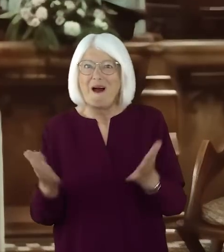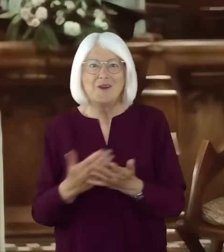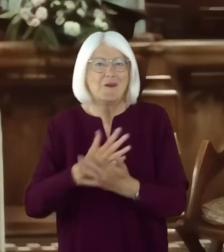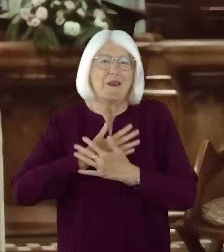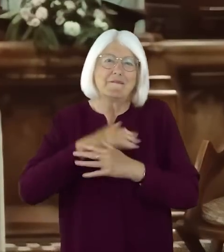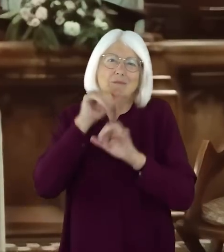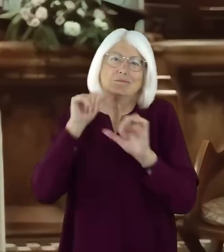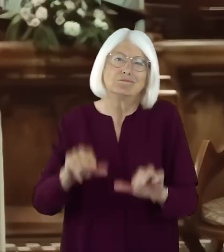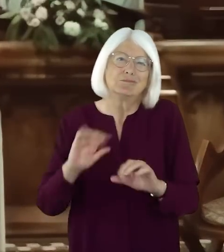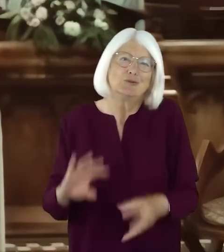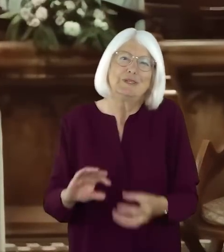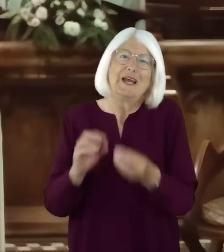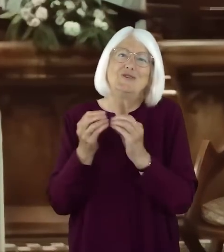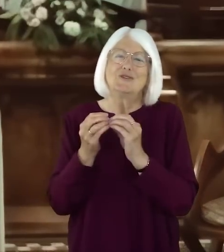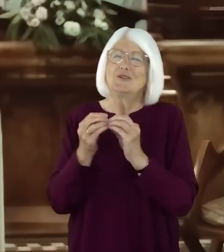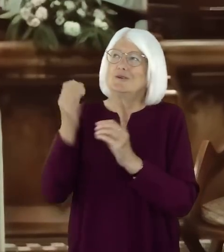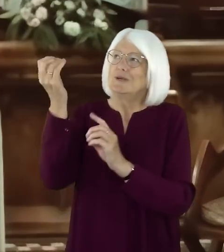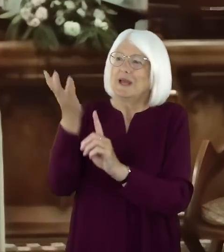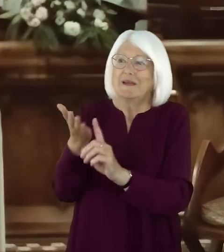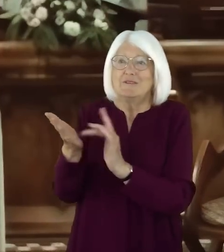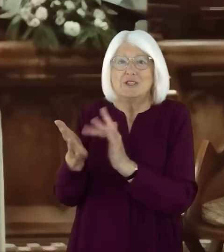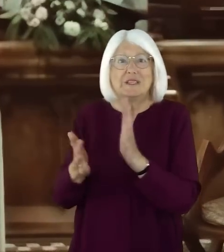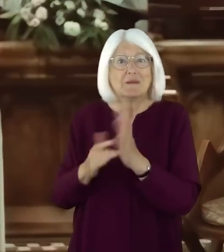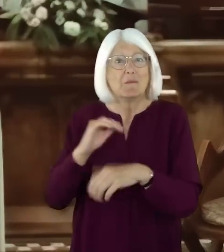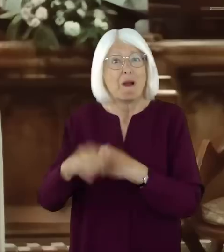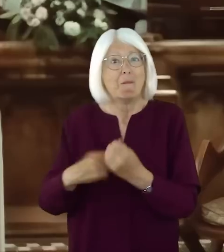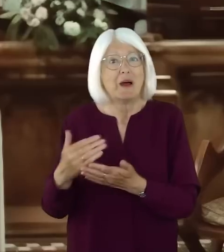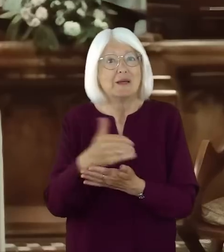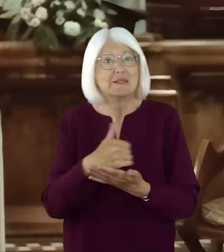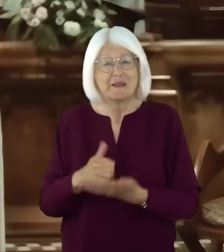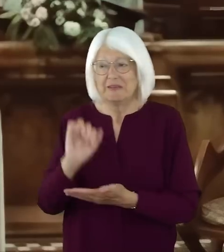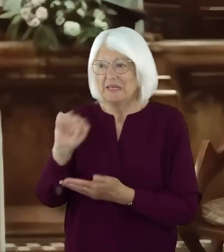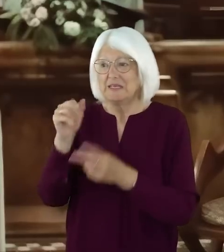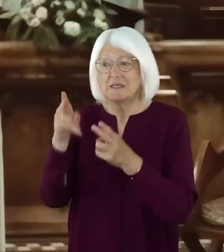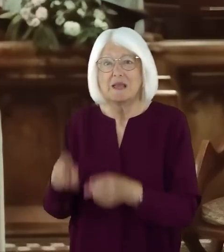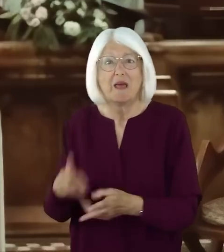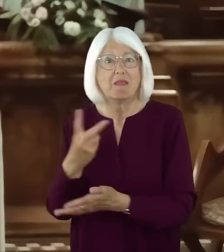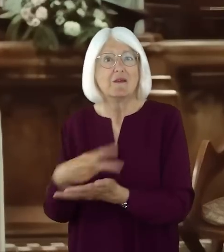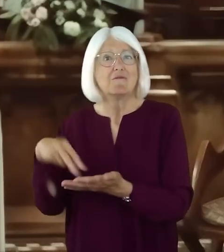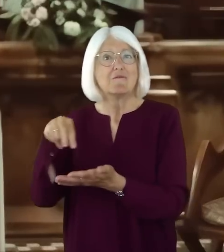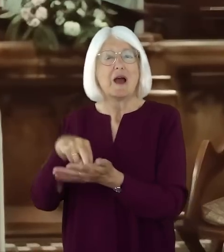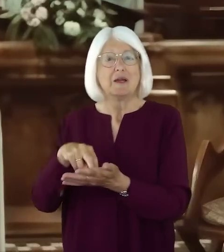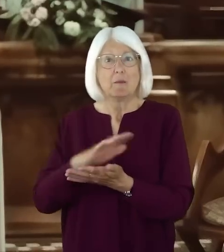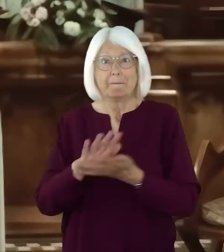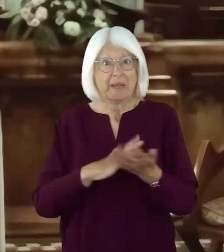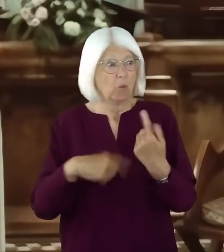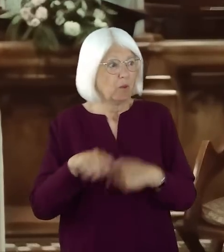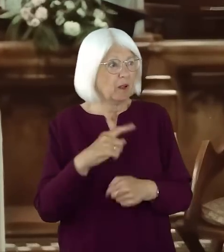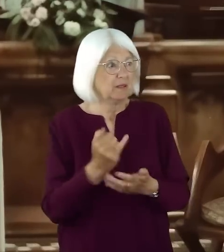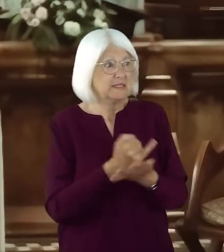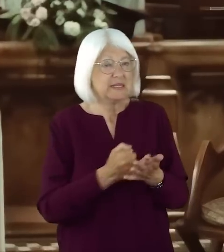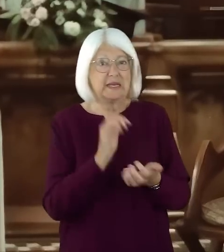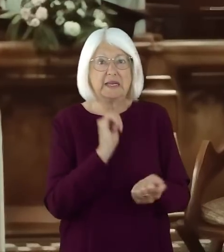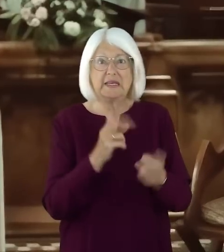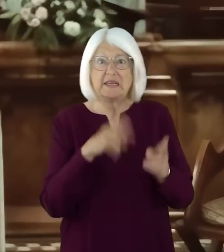and love your creation. You gave your Son, Jesus Christ, to be our Saviour. His dying and rising have set us